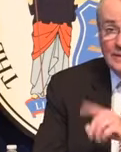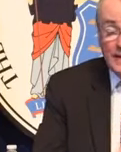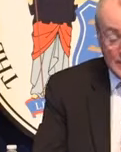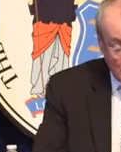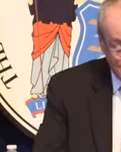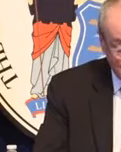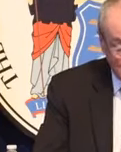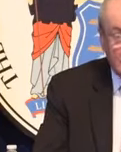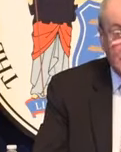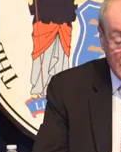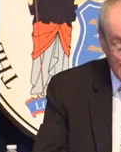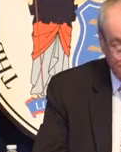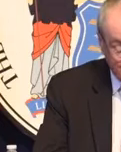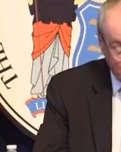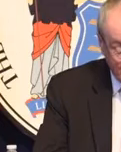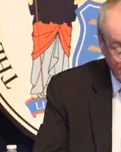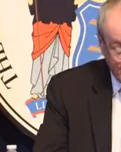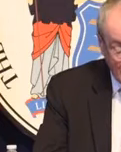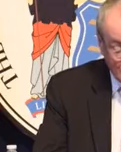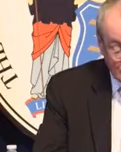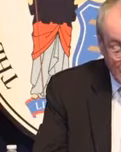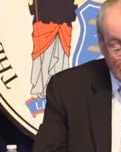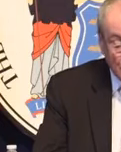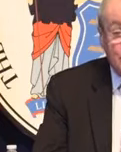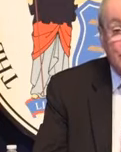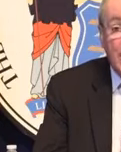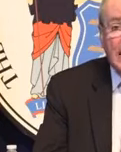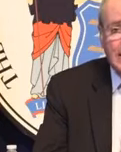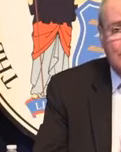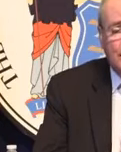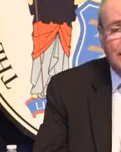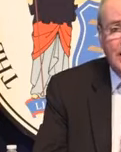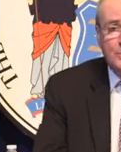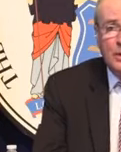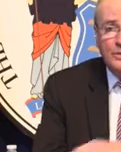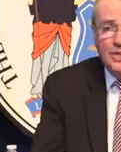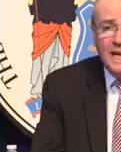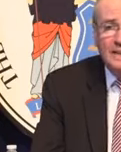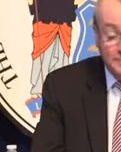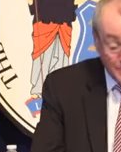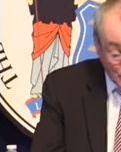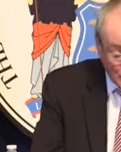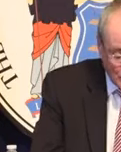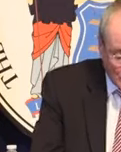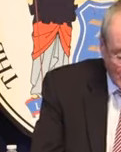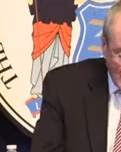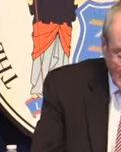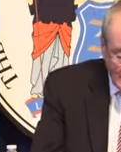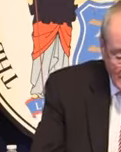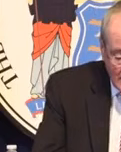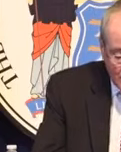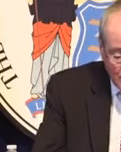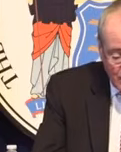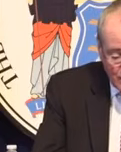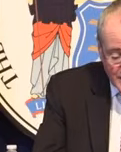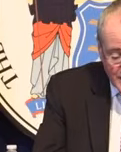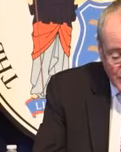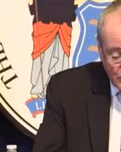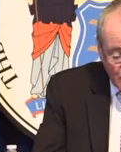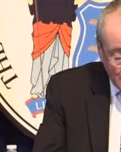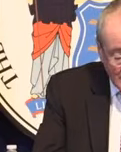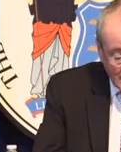believe on the day that he was admitted to the hospital. As his daughter Jackie put it, and I spoke to Jackie earlier today, even